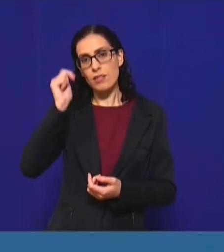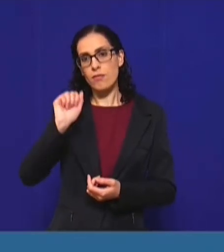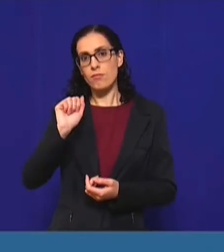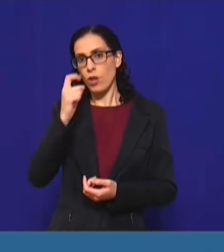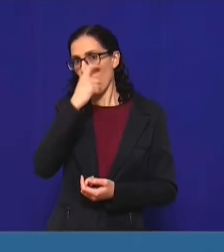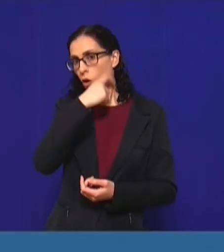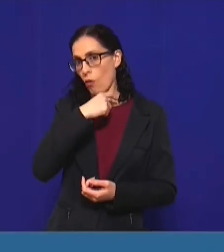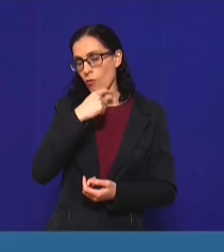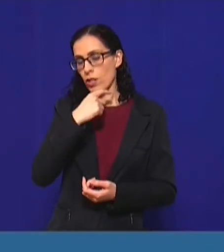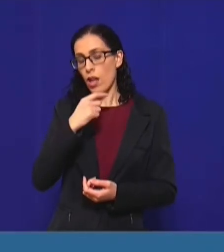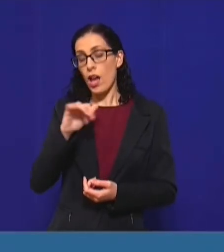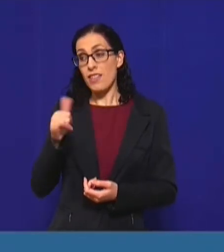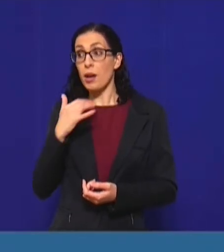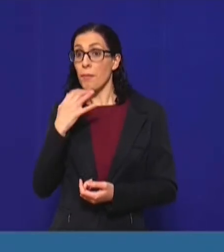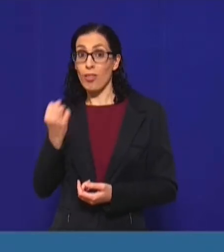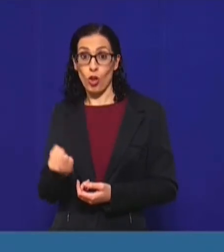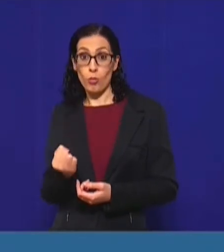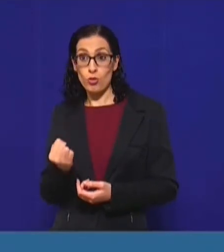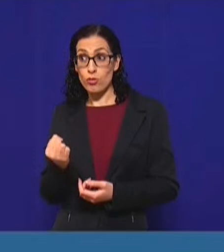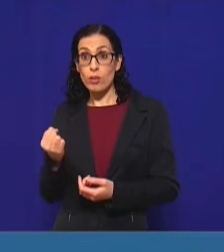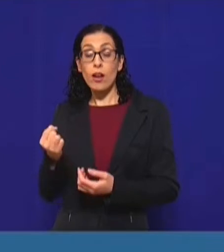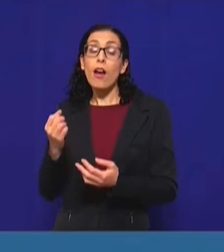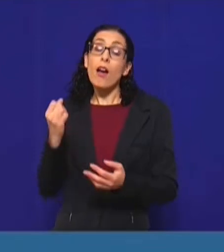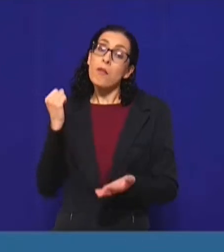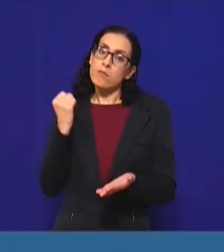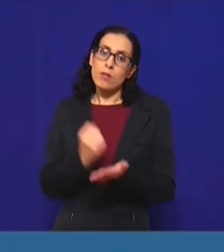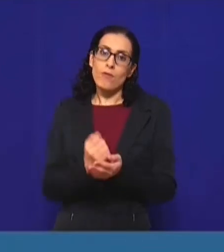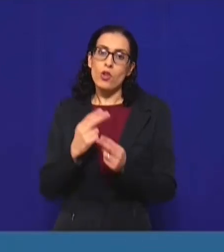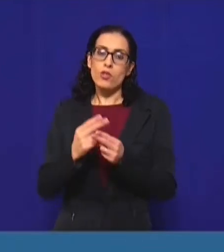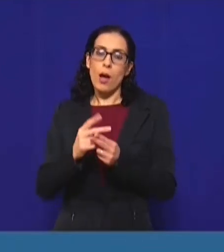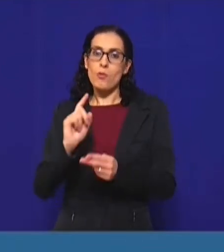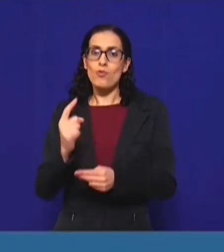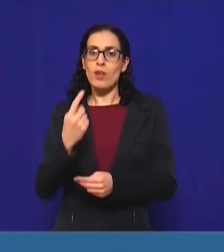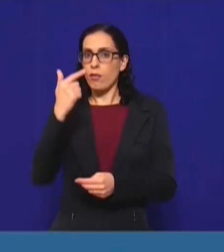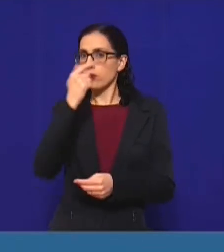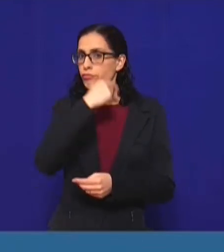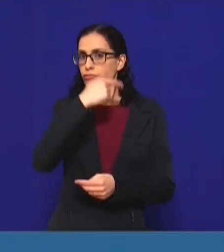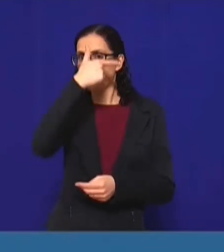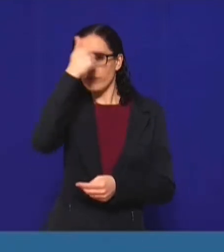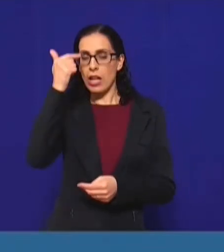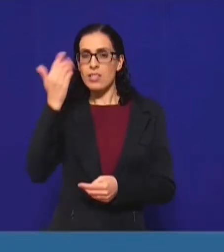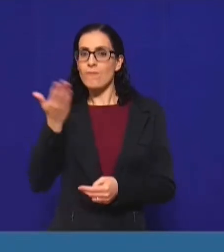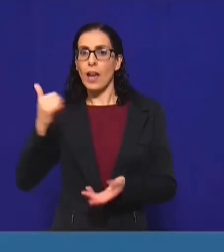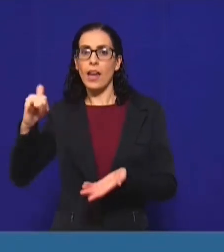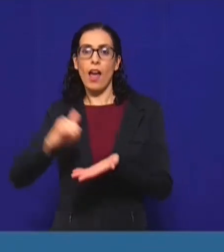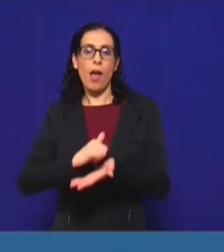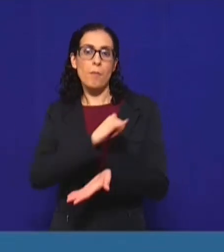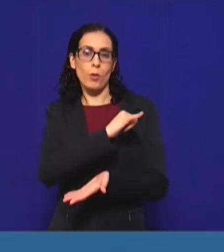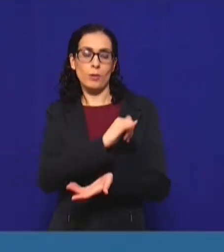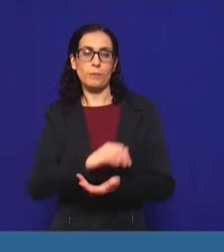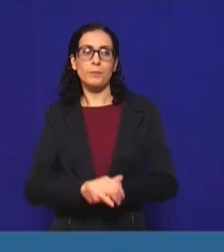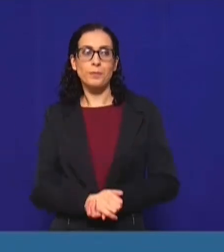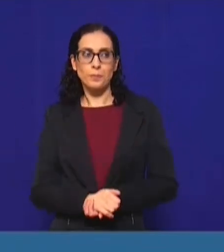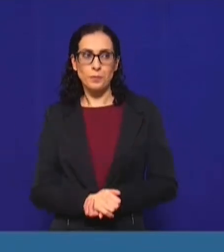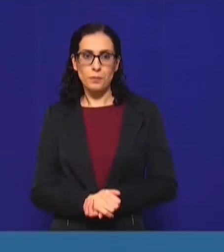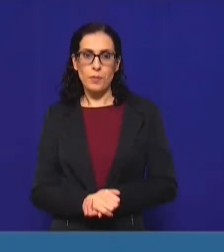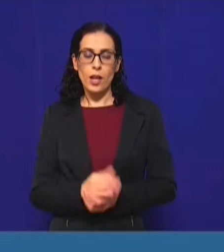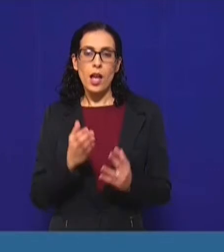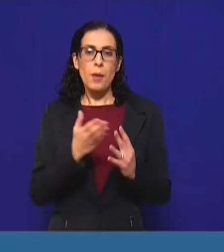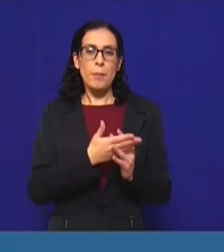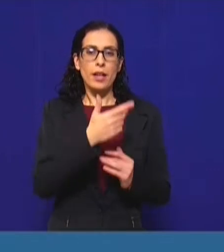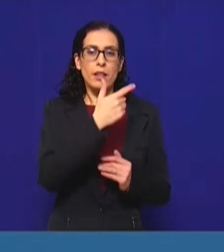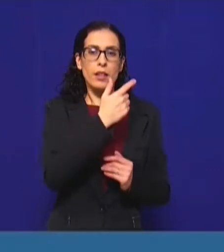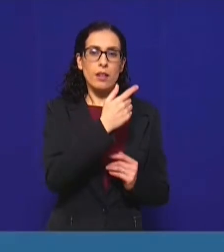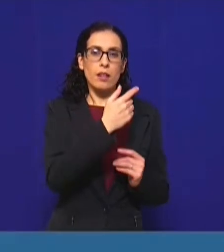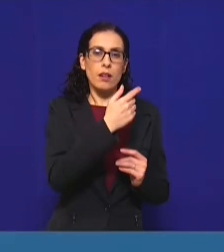huma ma jkollhomx PCR test x'in jaslu Malta aħna nagħmluhom it-test fl-ajruport tagħna. Infatti bejn it-18 u l-24